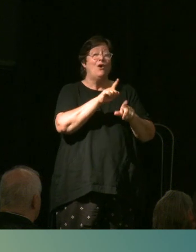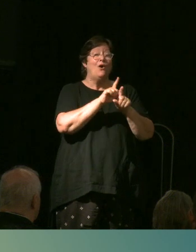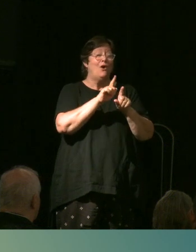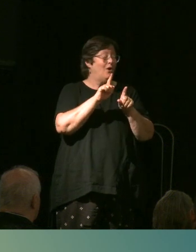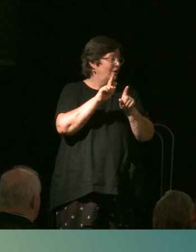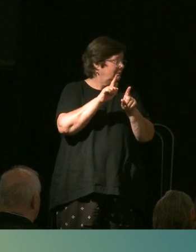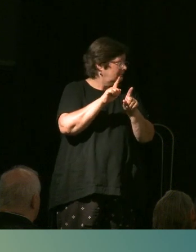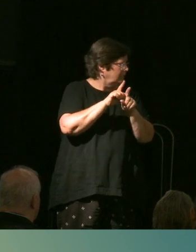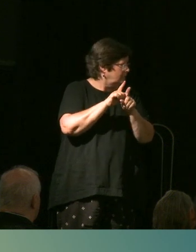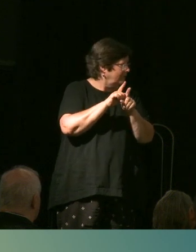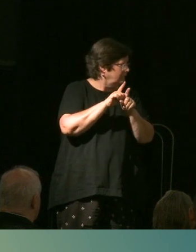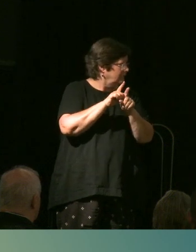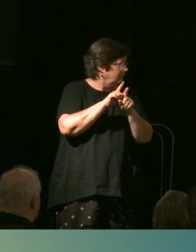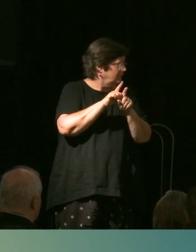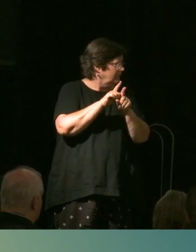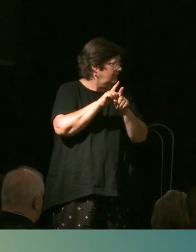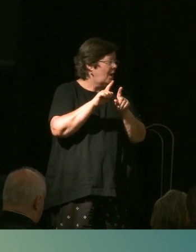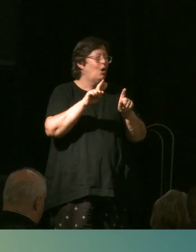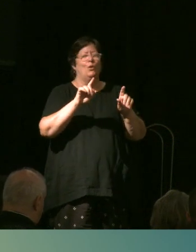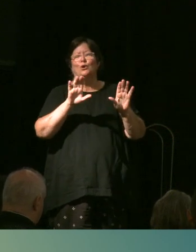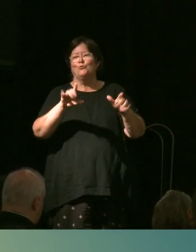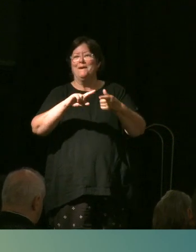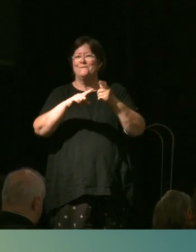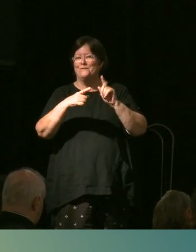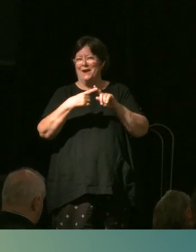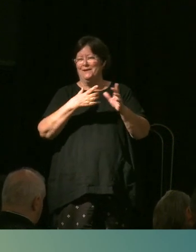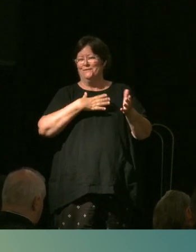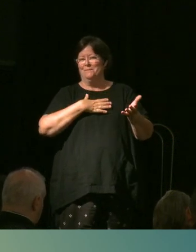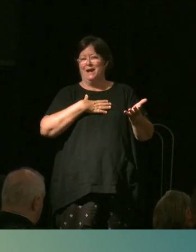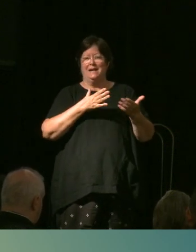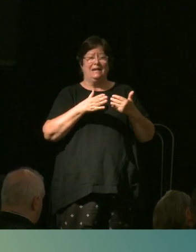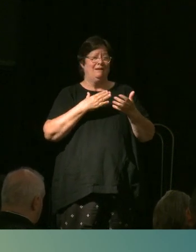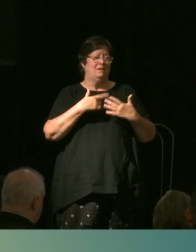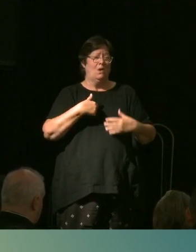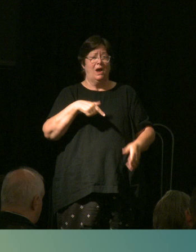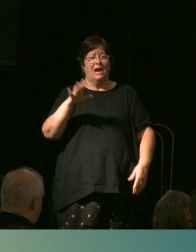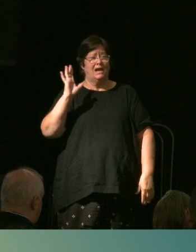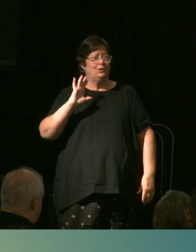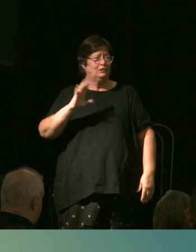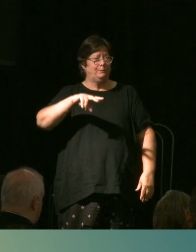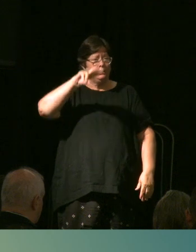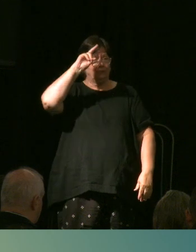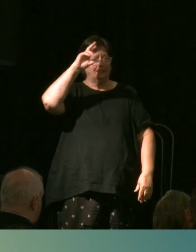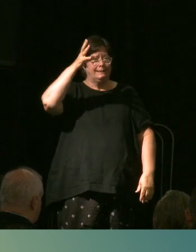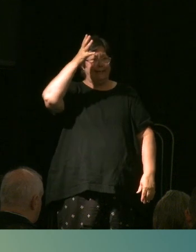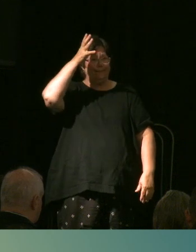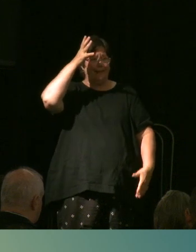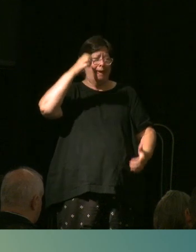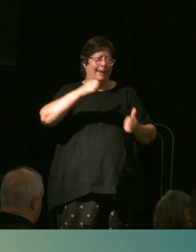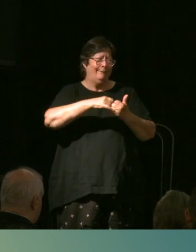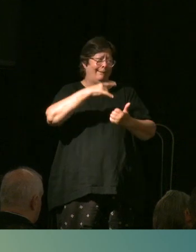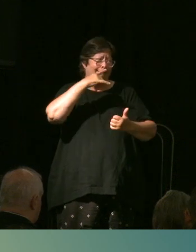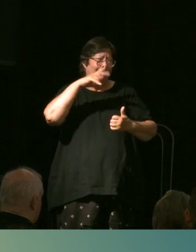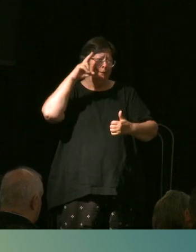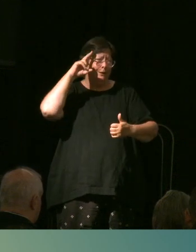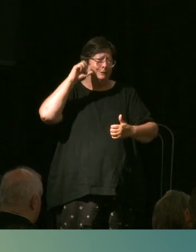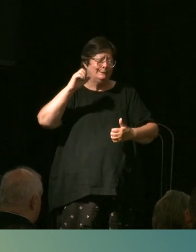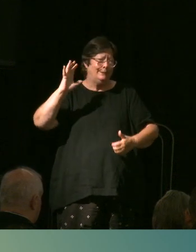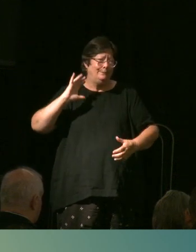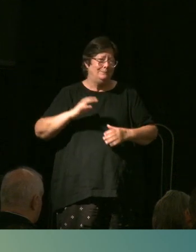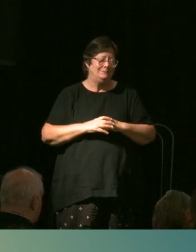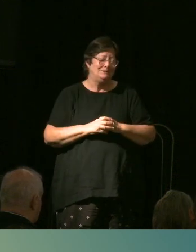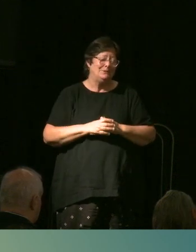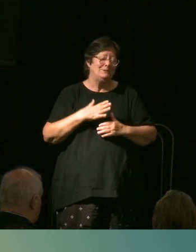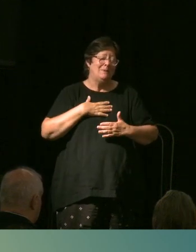friend to me, even though I was just one of the dumb dads who happened to have a kid with Usher syndrome. So it's my great pleasure